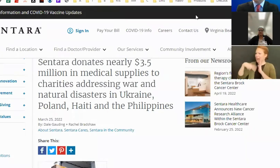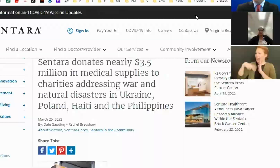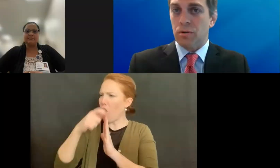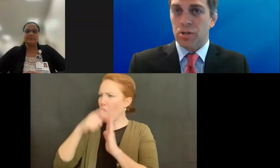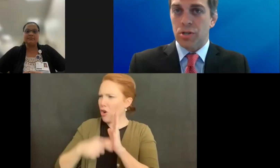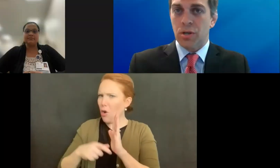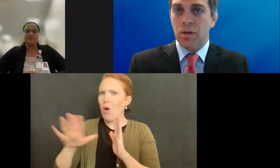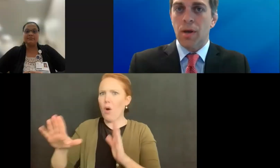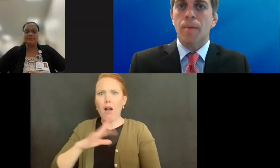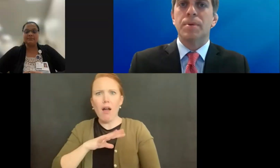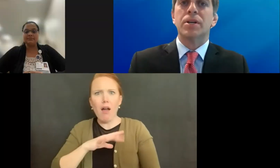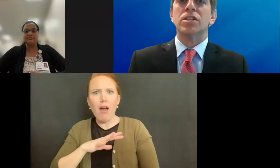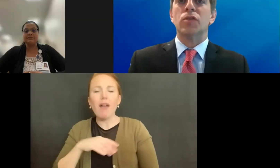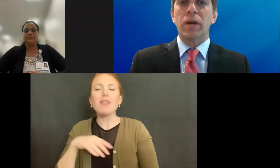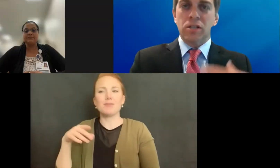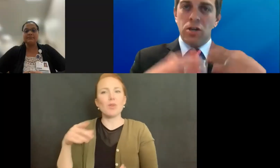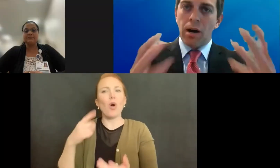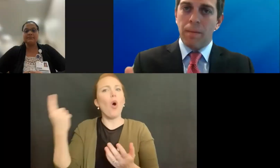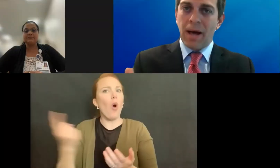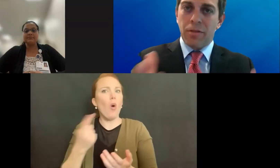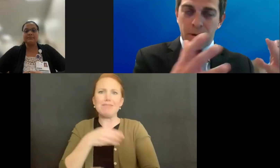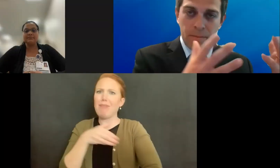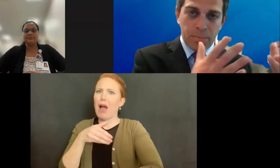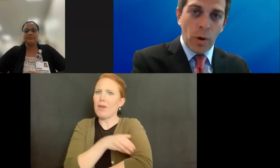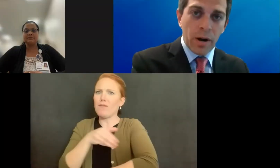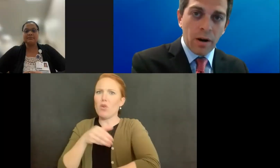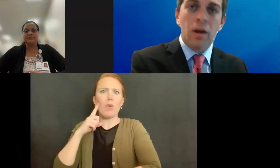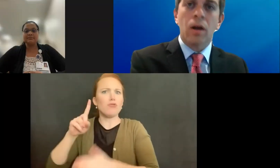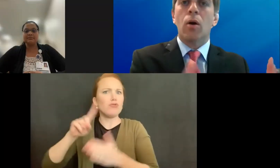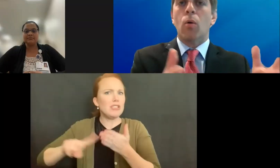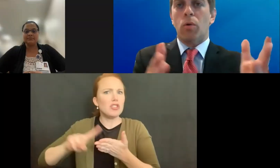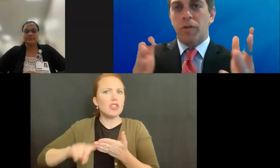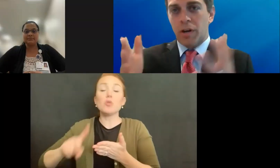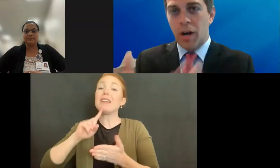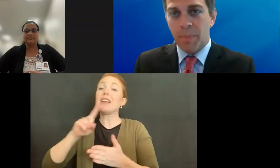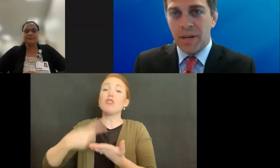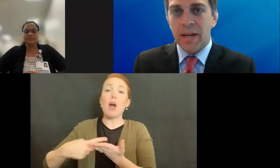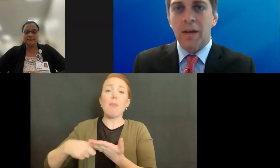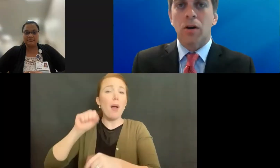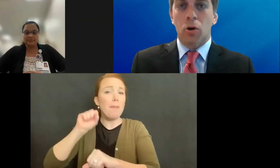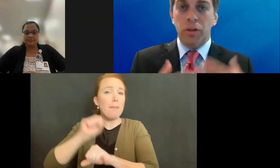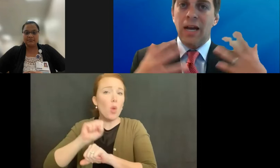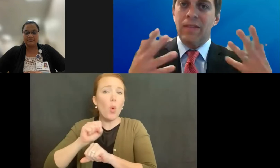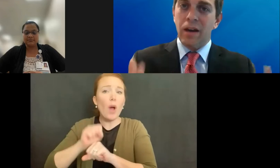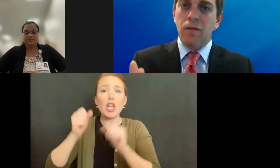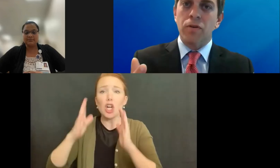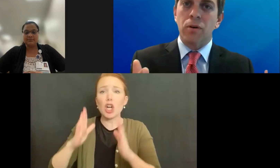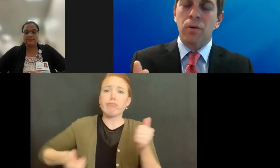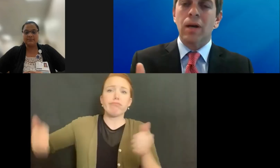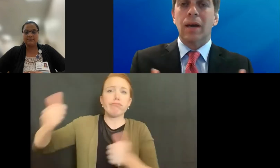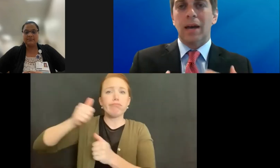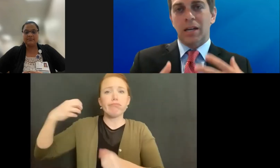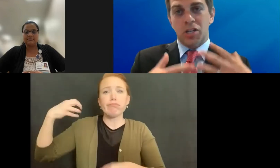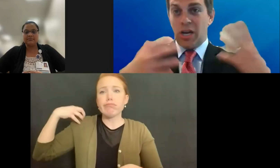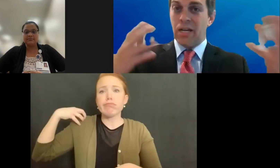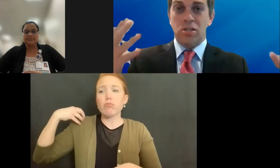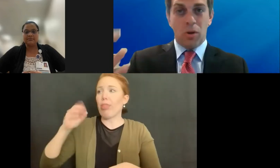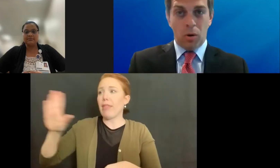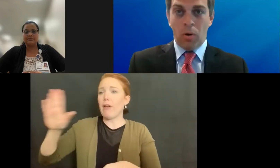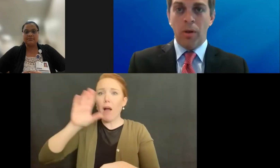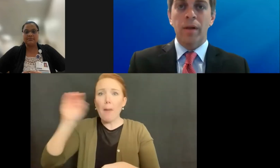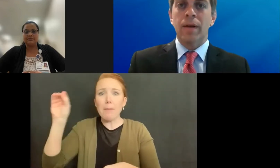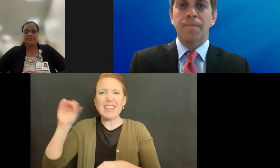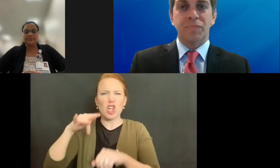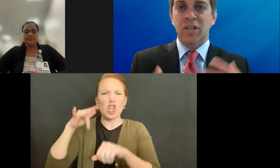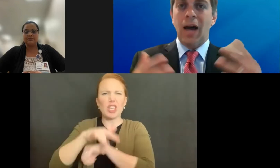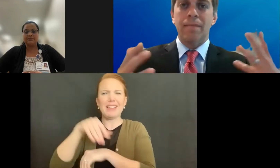our research, because if we can talk about the employer or their company early in the interview, it can change